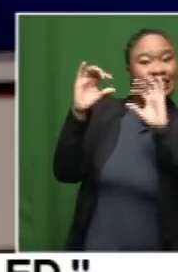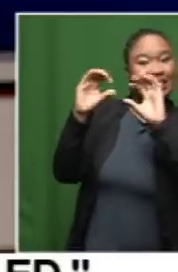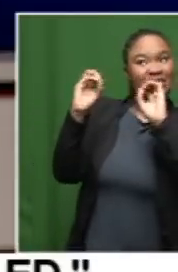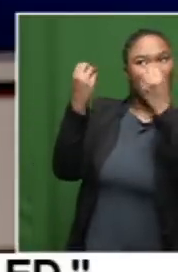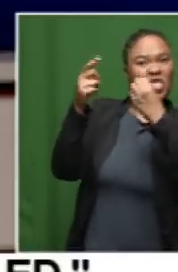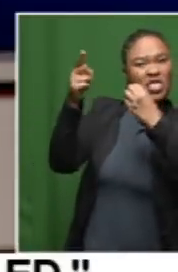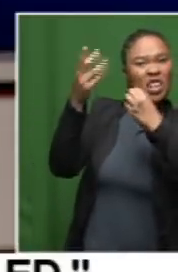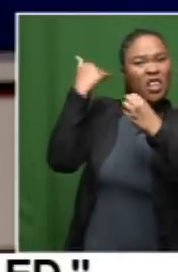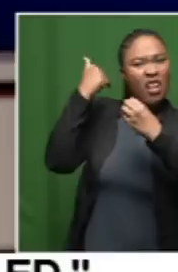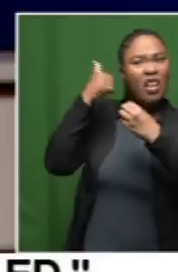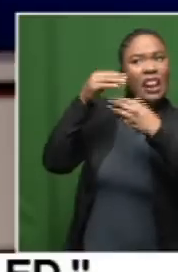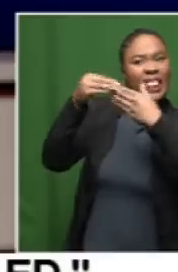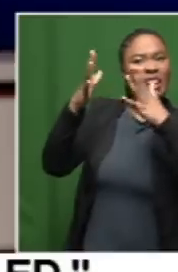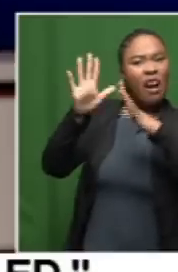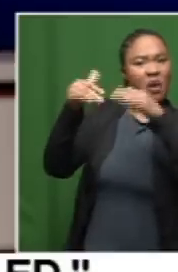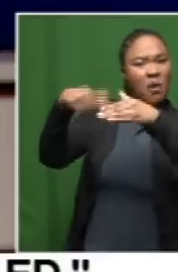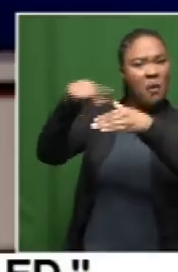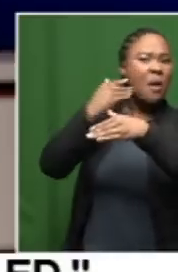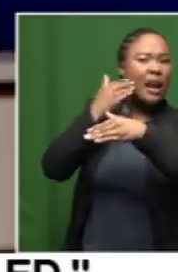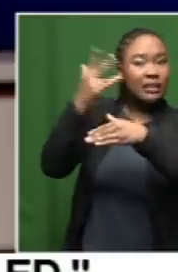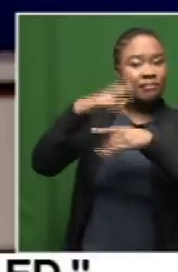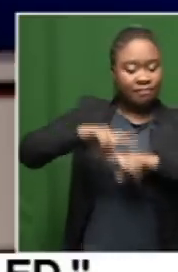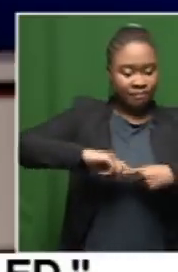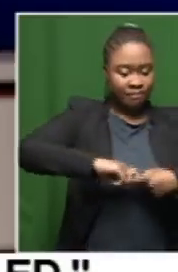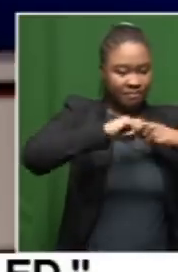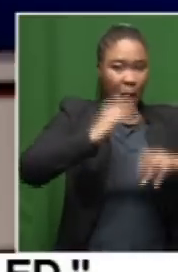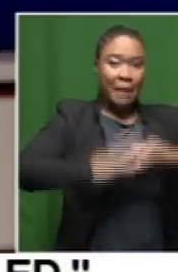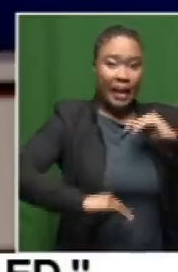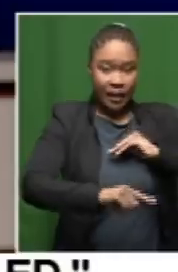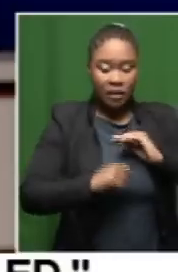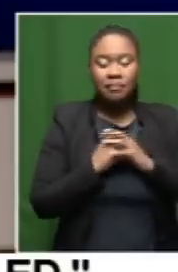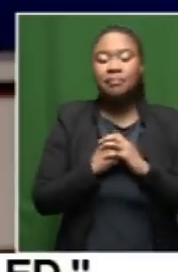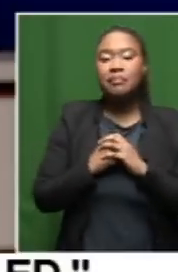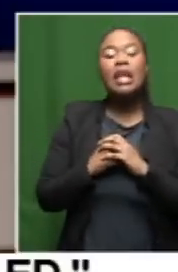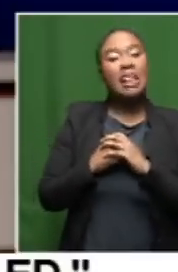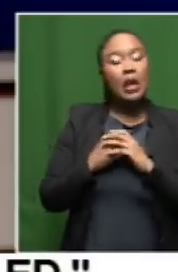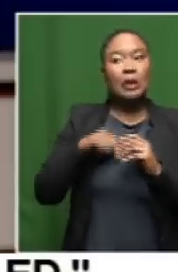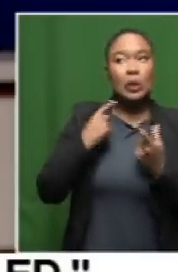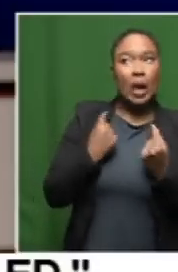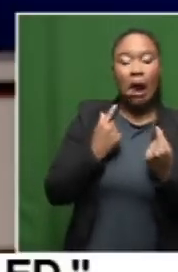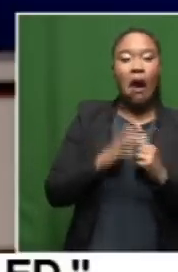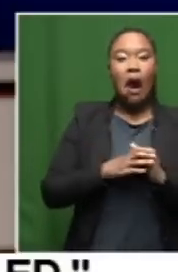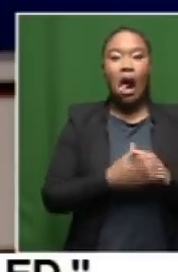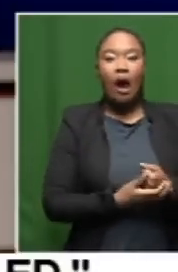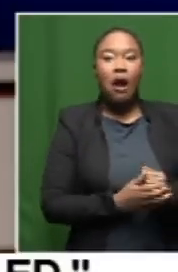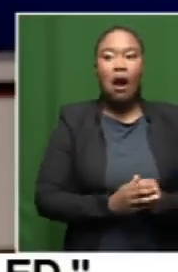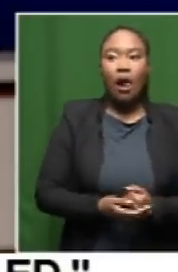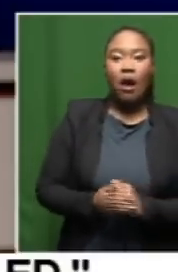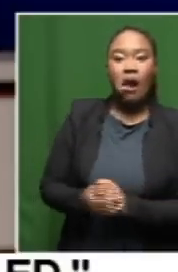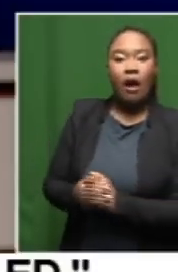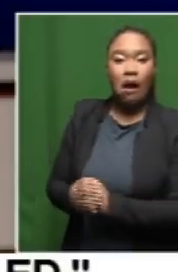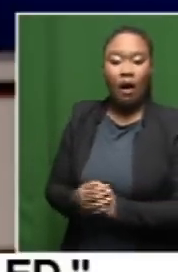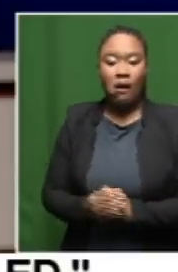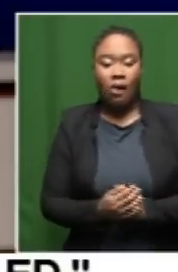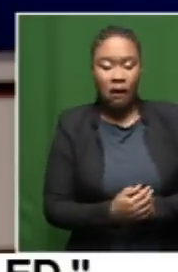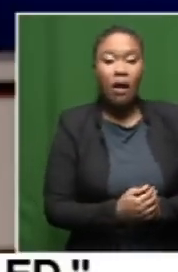in different capacities in other organizations. Then we decided to prepare for underground. We were the first again to go underground and